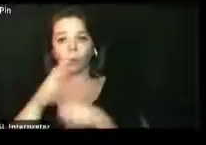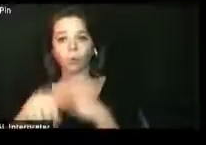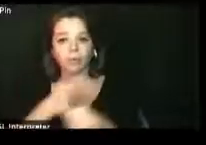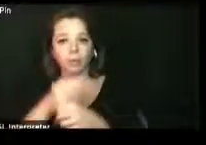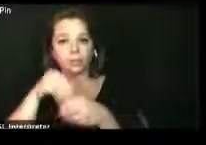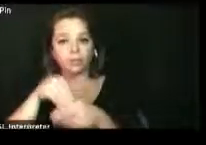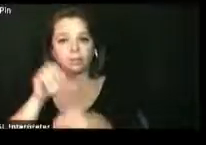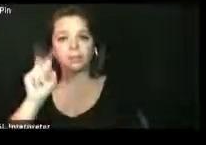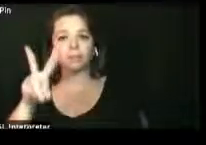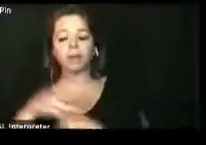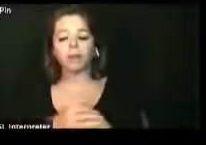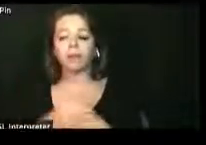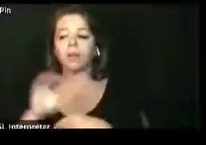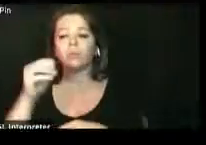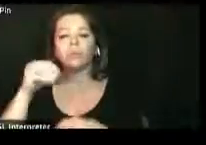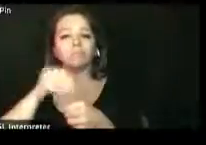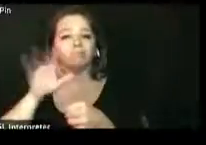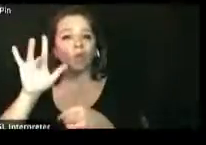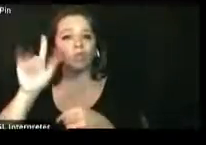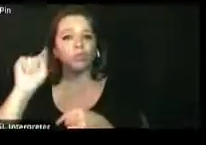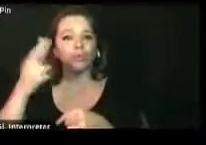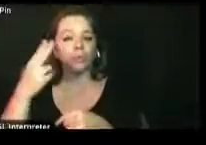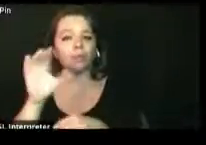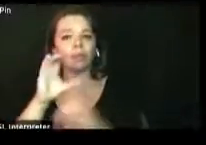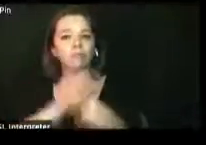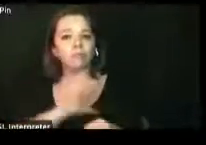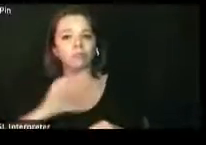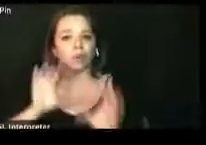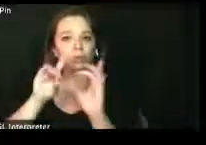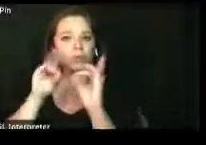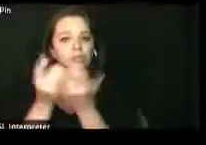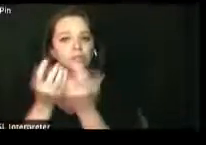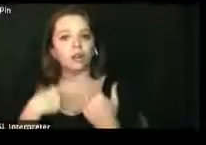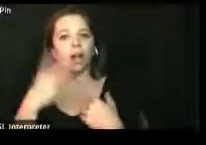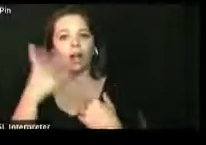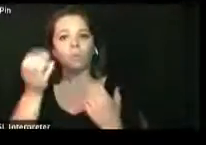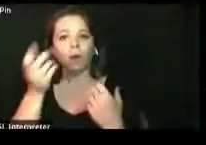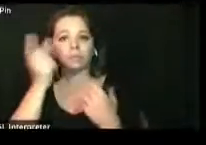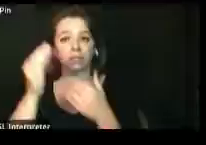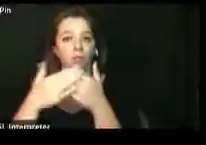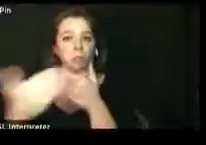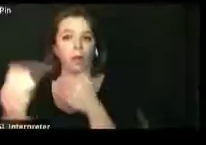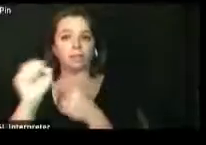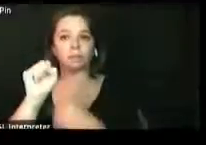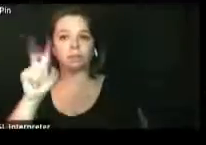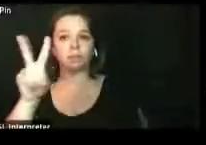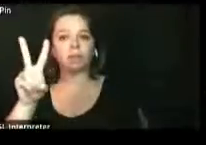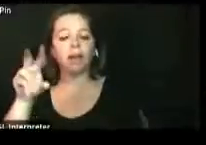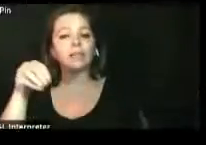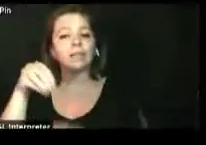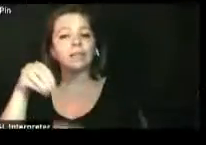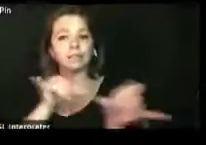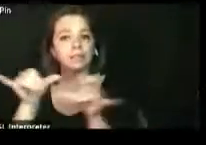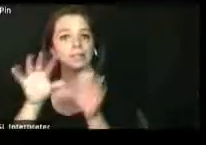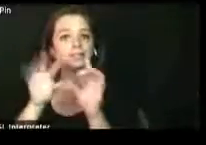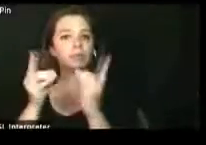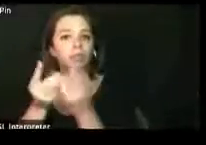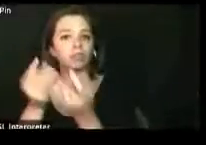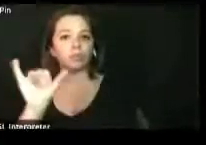We're in the 25th Congressional District. I would like to see the rest of Simi Valley in that district as